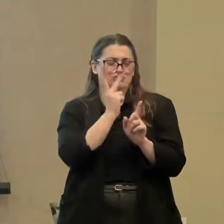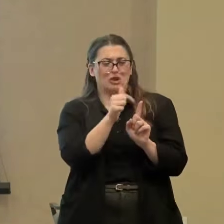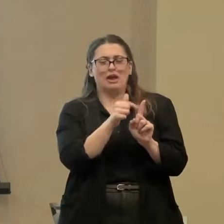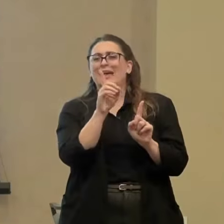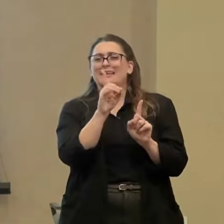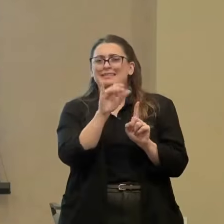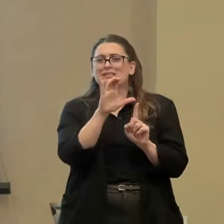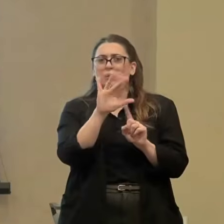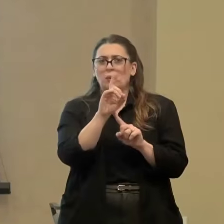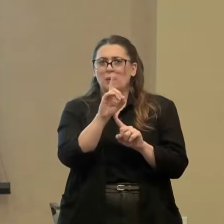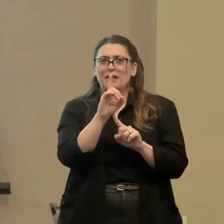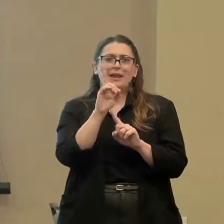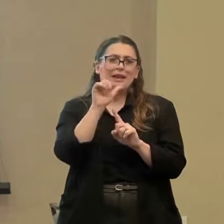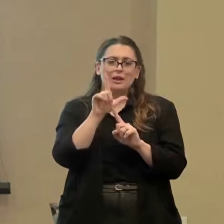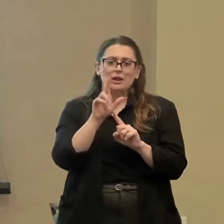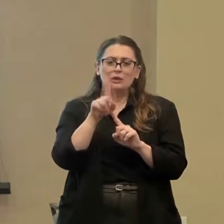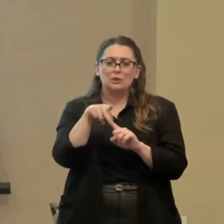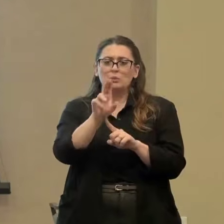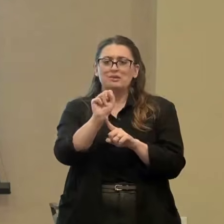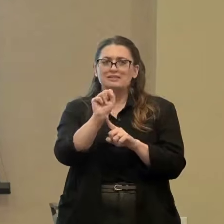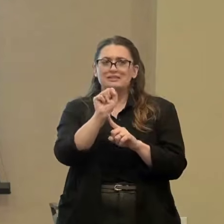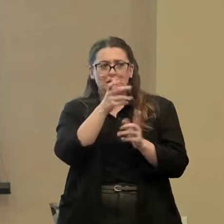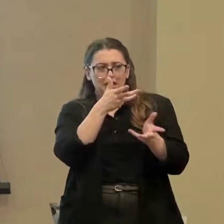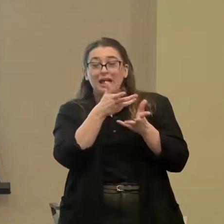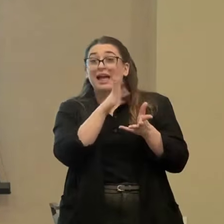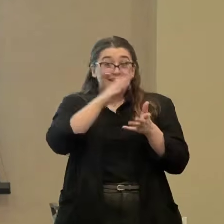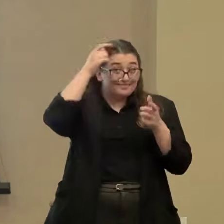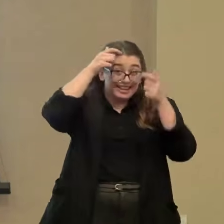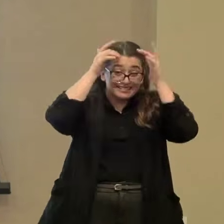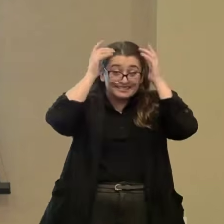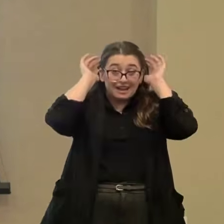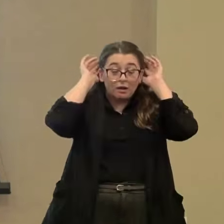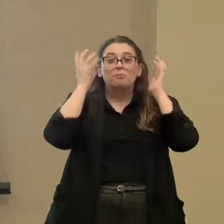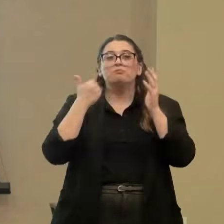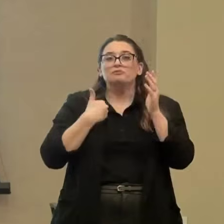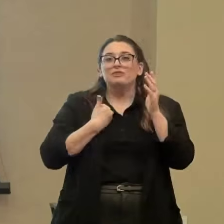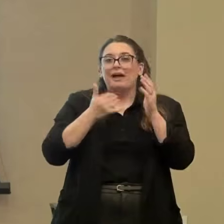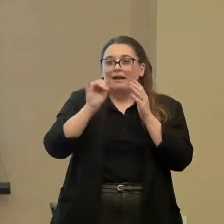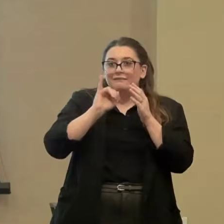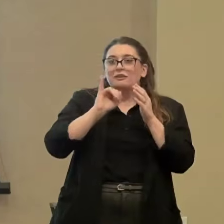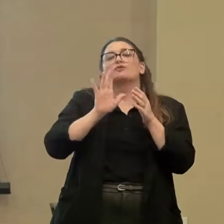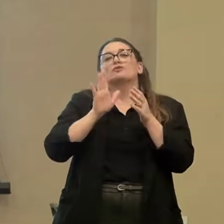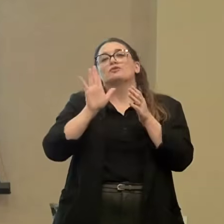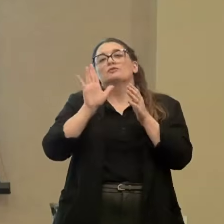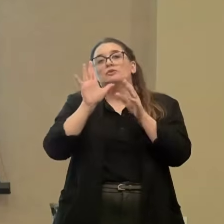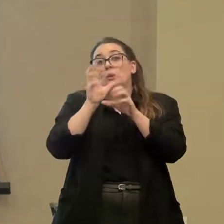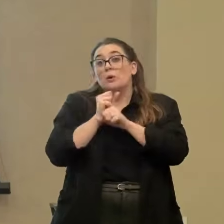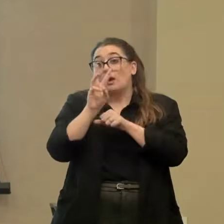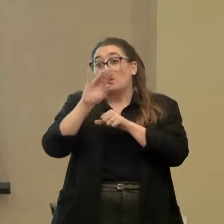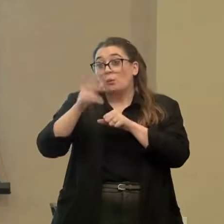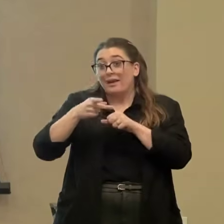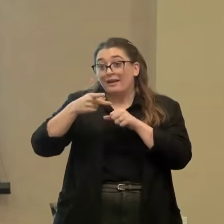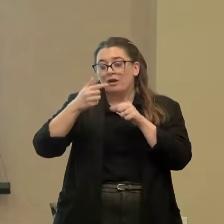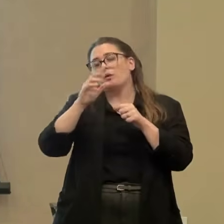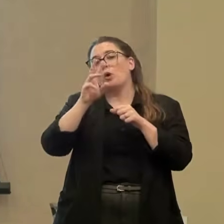scarring alopecia. We were able to get her wig covered because we used the proper diagnosis and the proper turn of